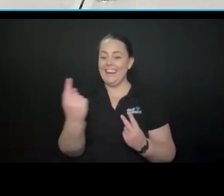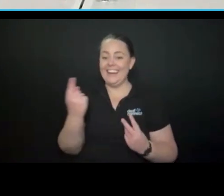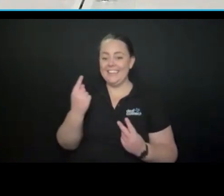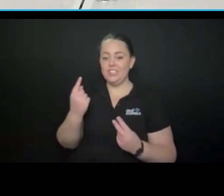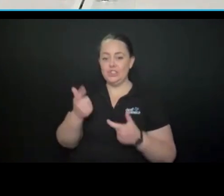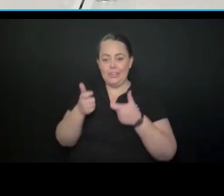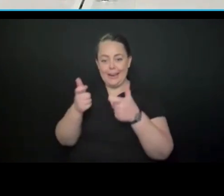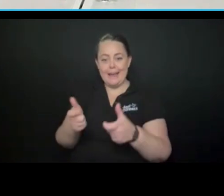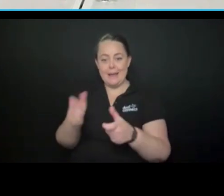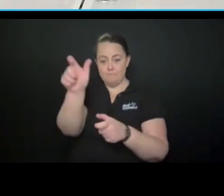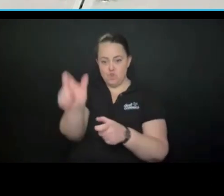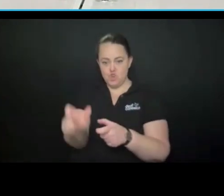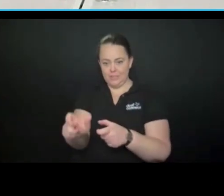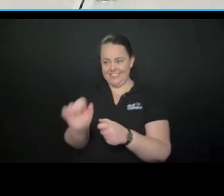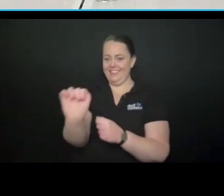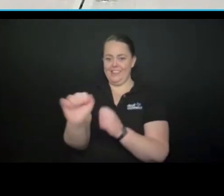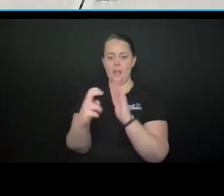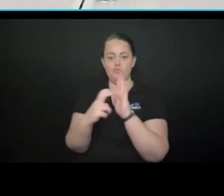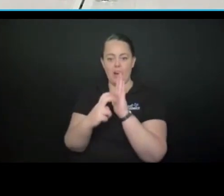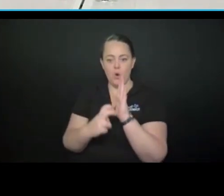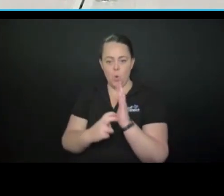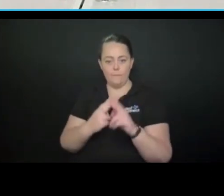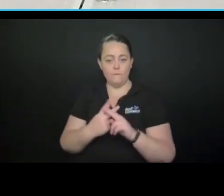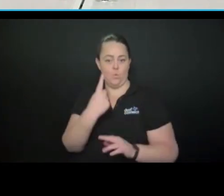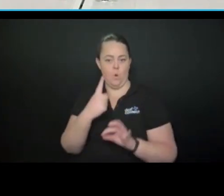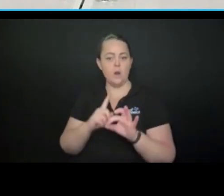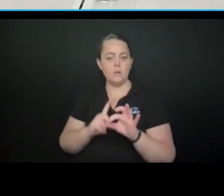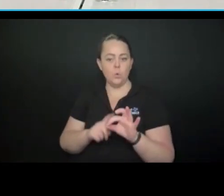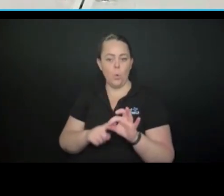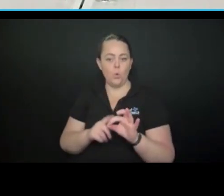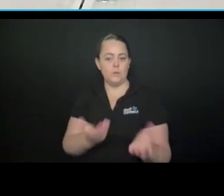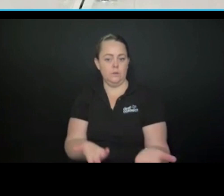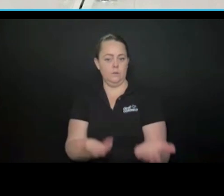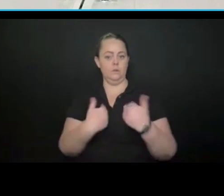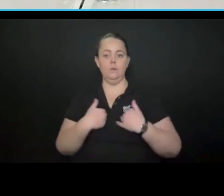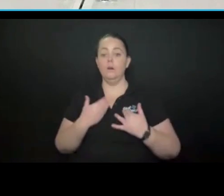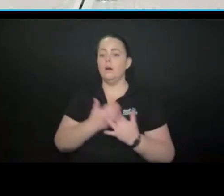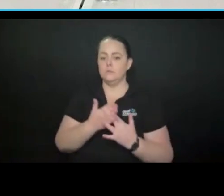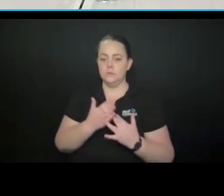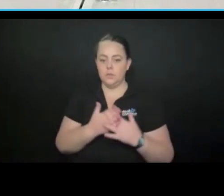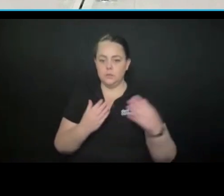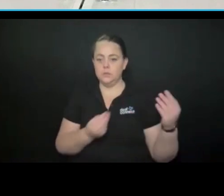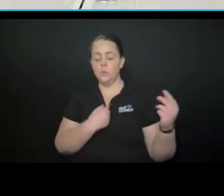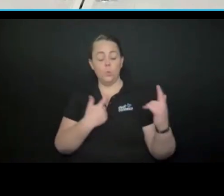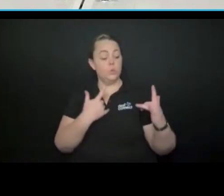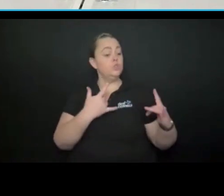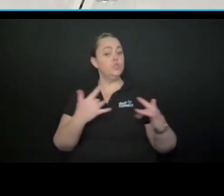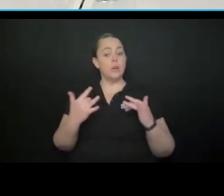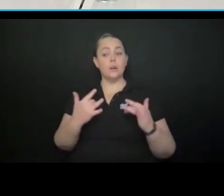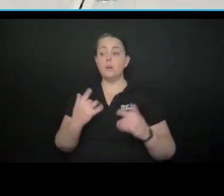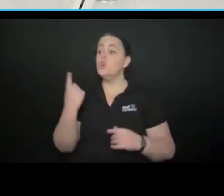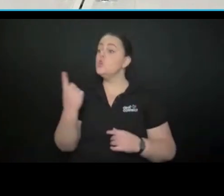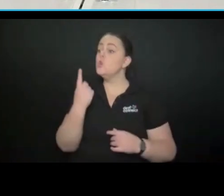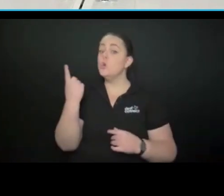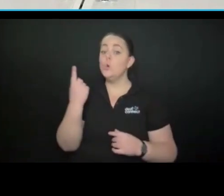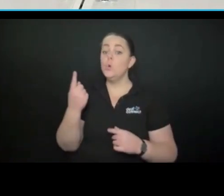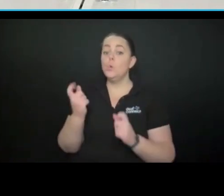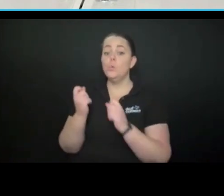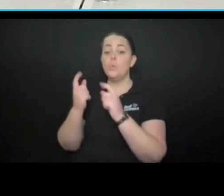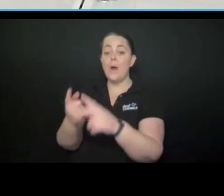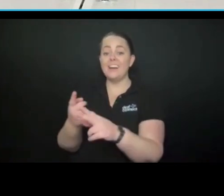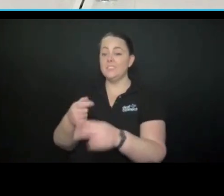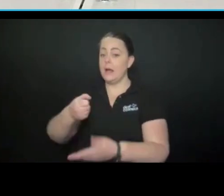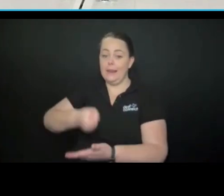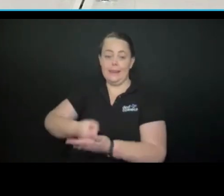the entire quarter. And what you should be doing is reporting the number of care recipients who had one or more emergency